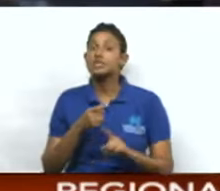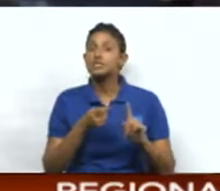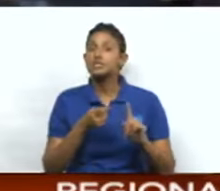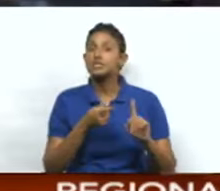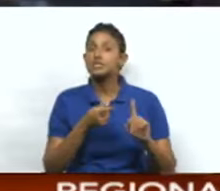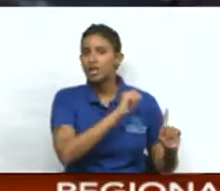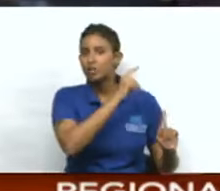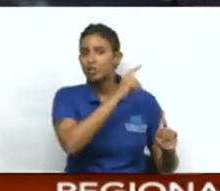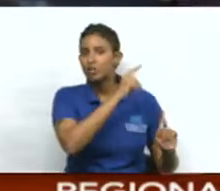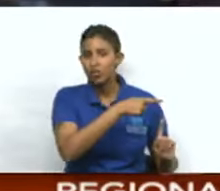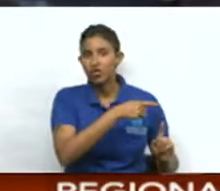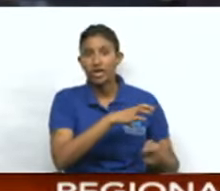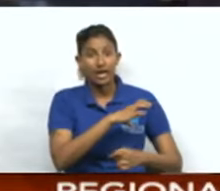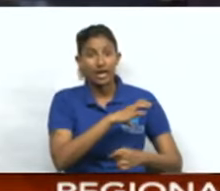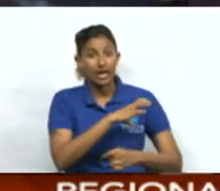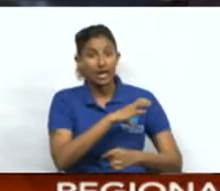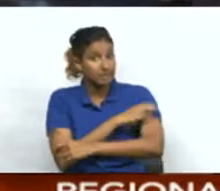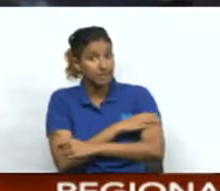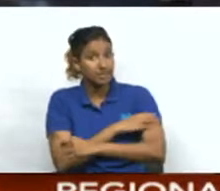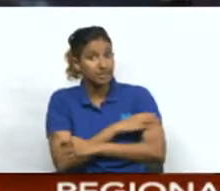is in real contention to